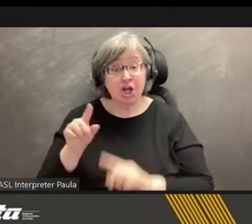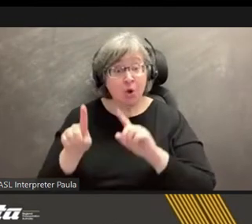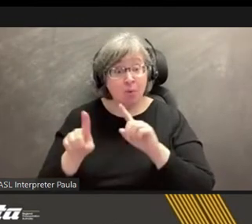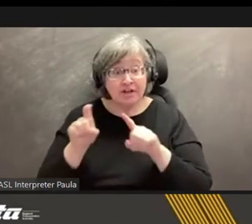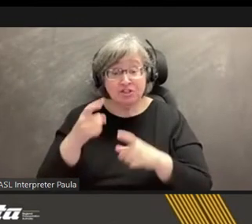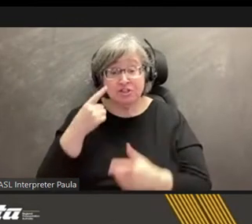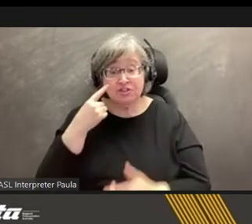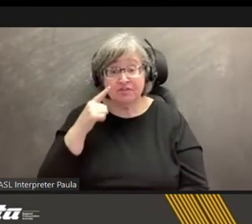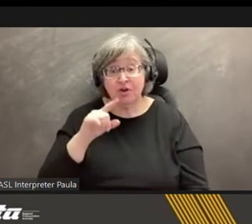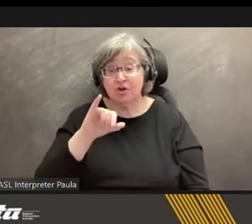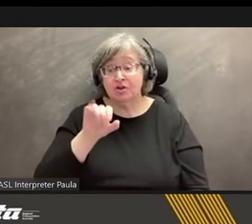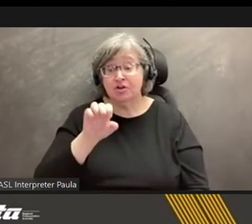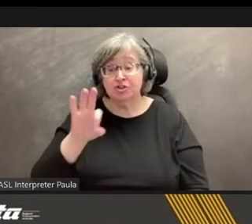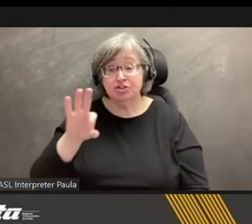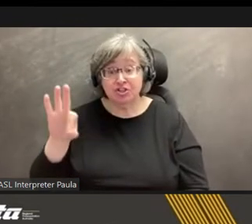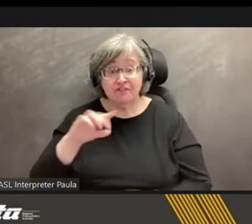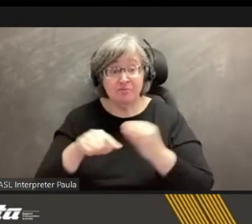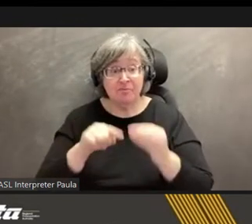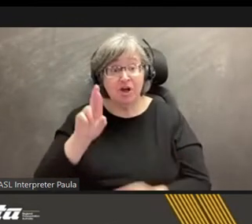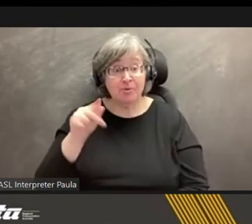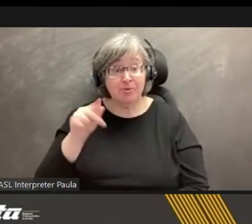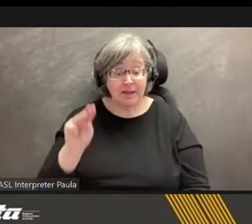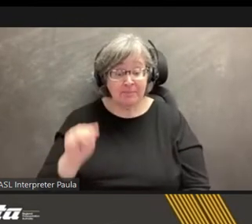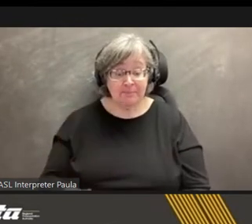questions for Jeff about the RPM?